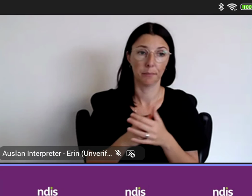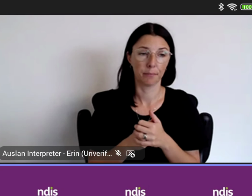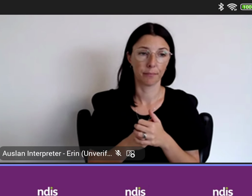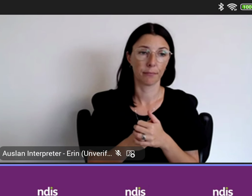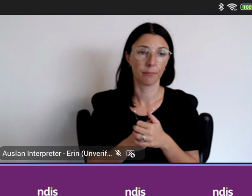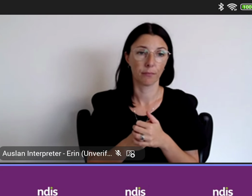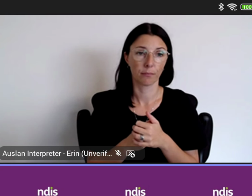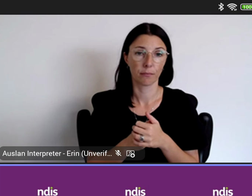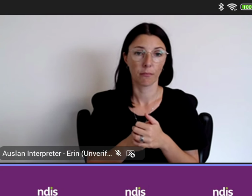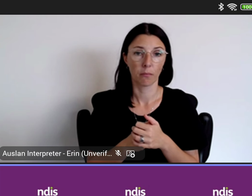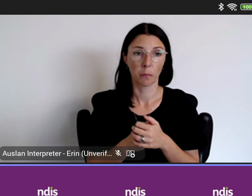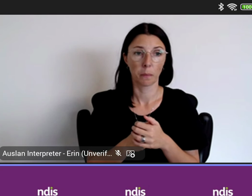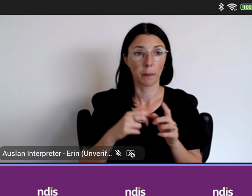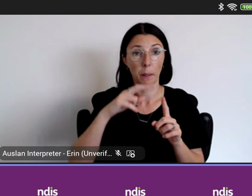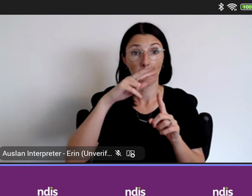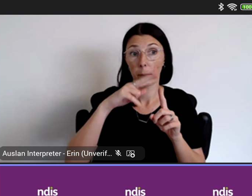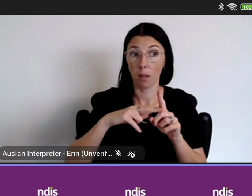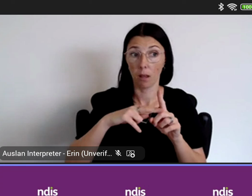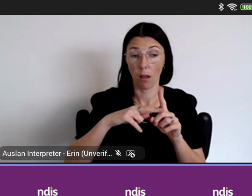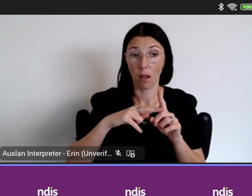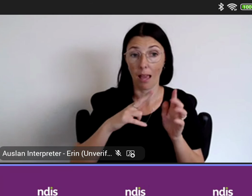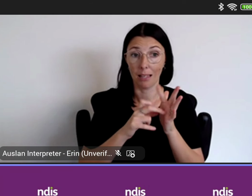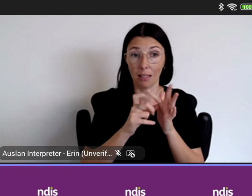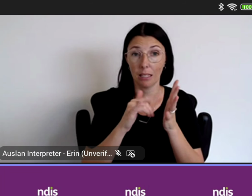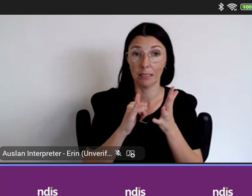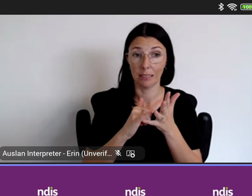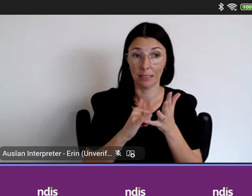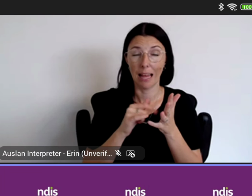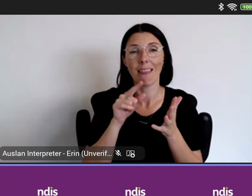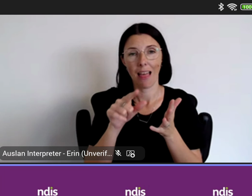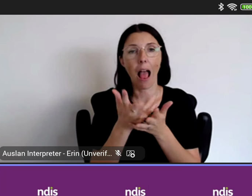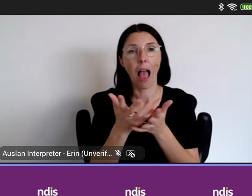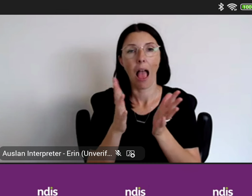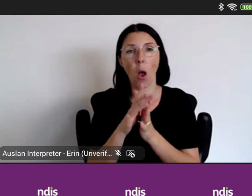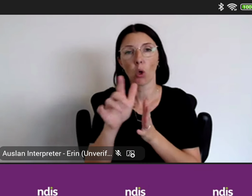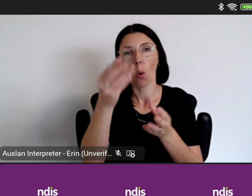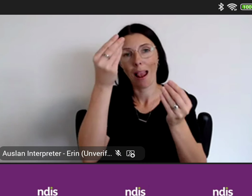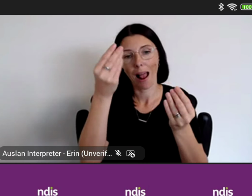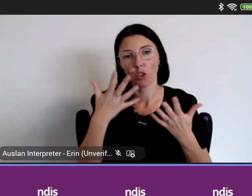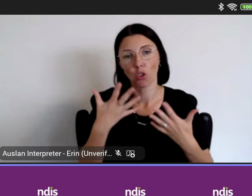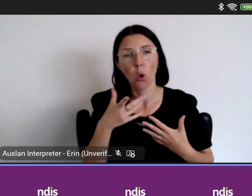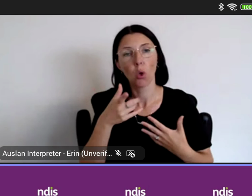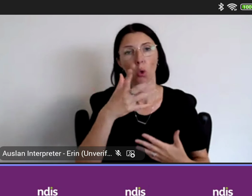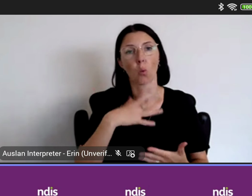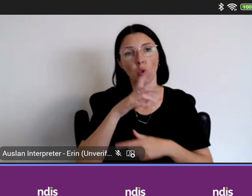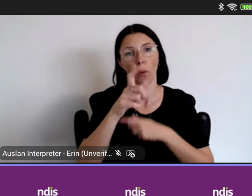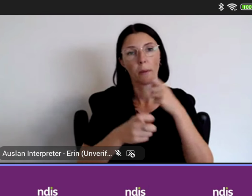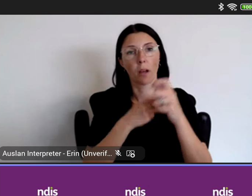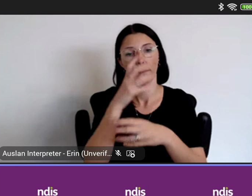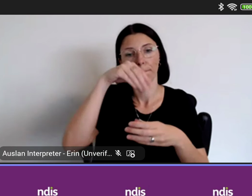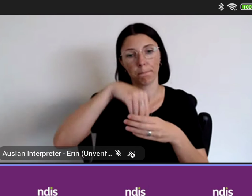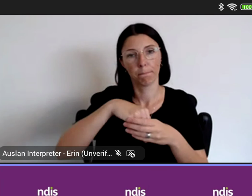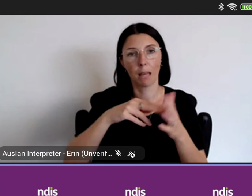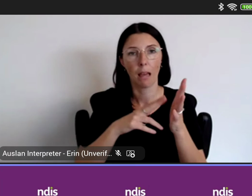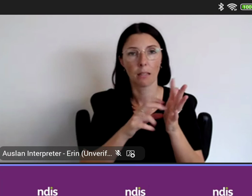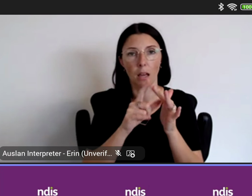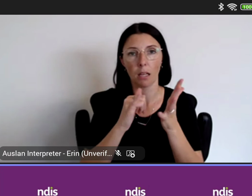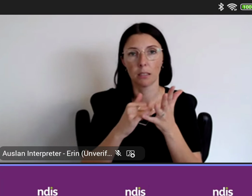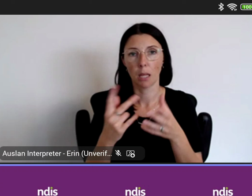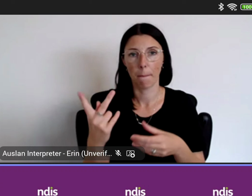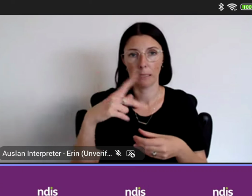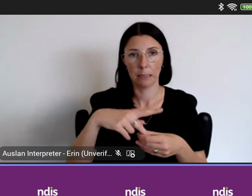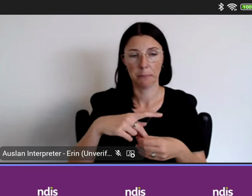Applying to the NDIS is how you let us know you want to become an NDIS participant. People aged 9